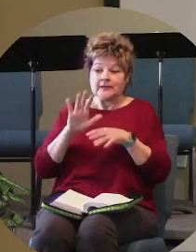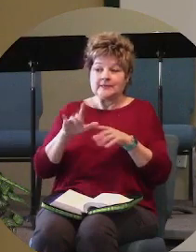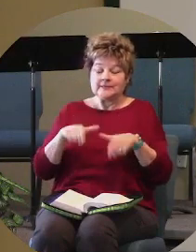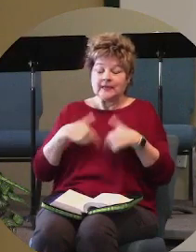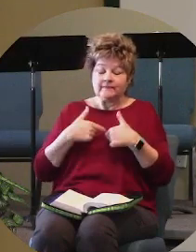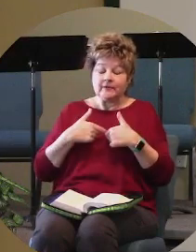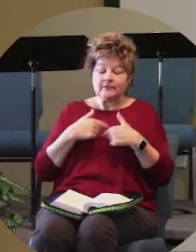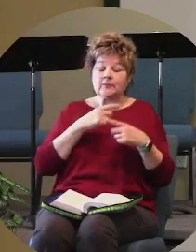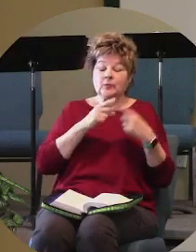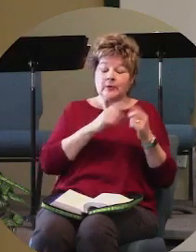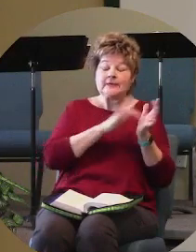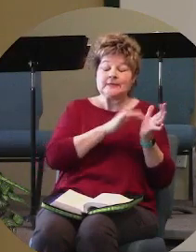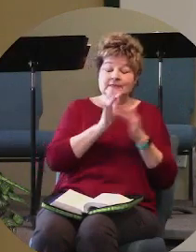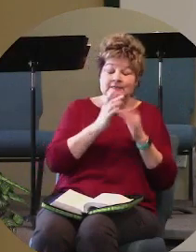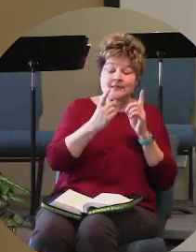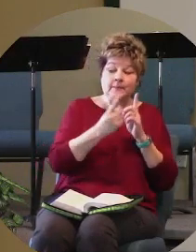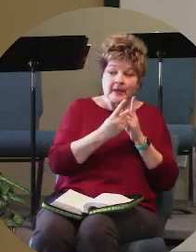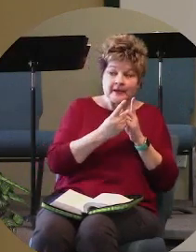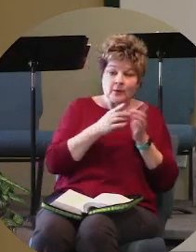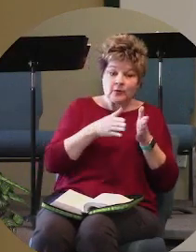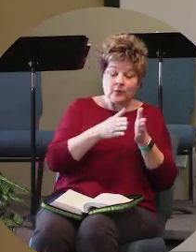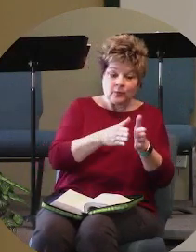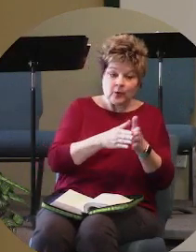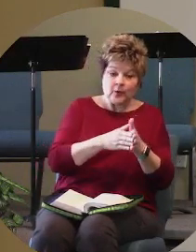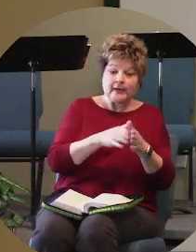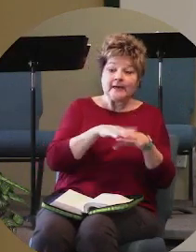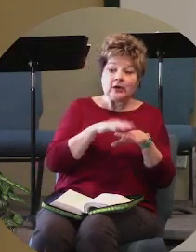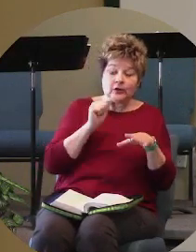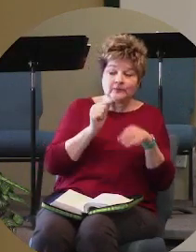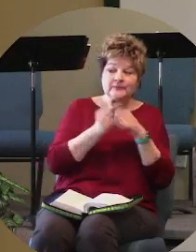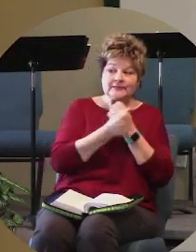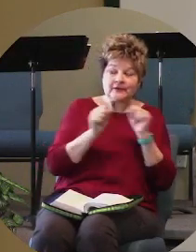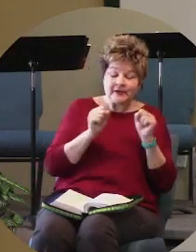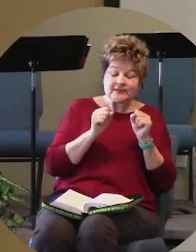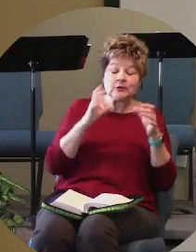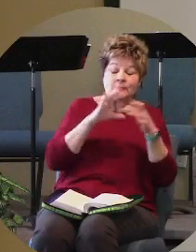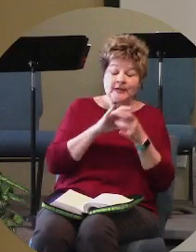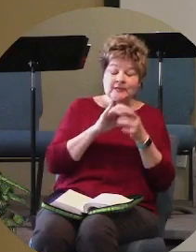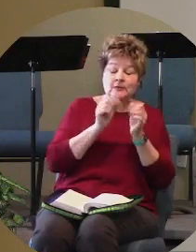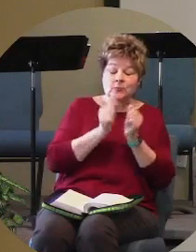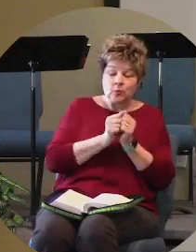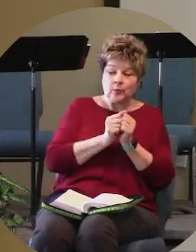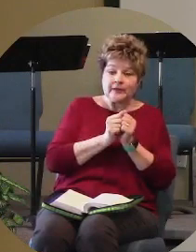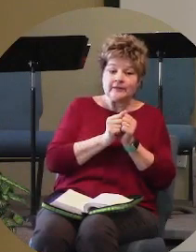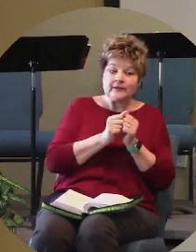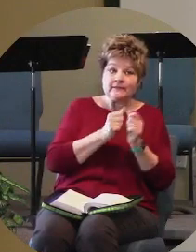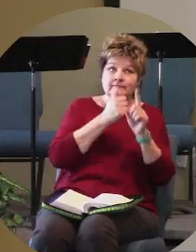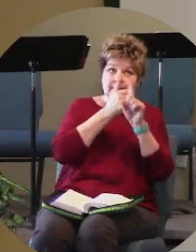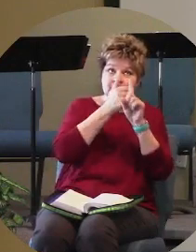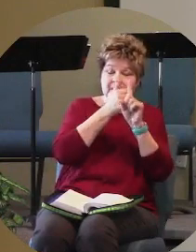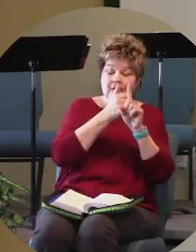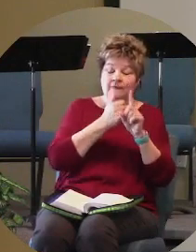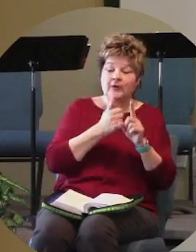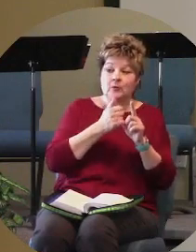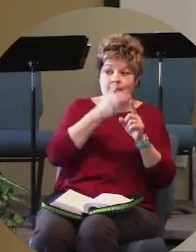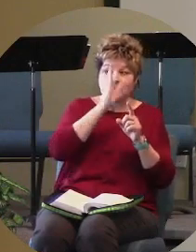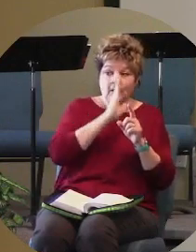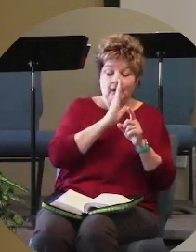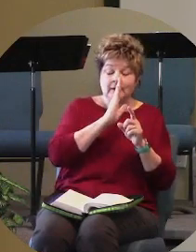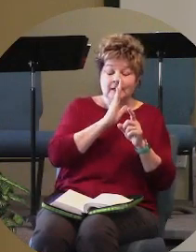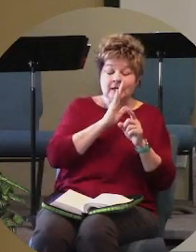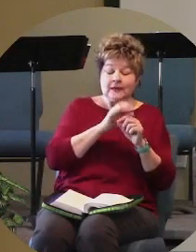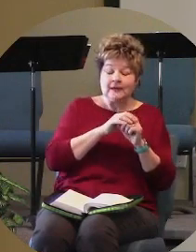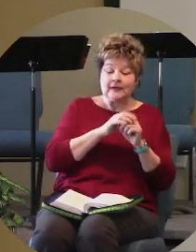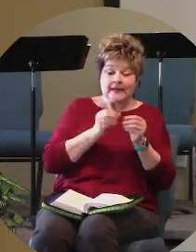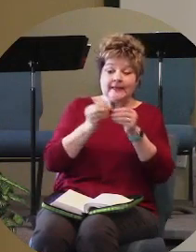Damascus and called him into salvation, called him into a relationship with himself, with God,